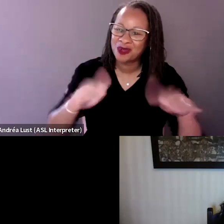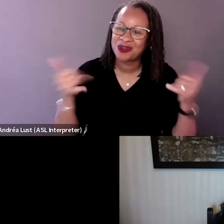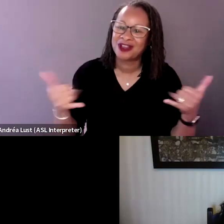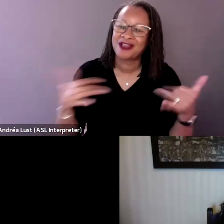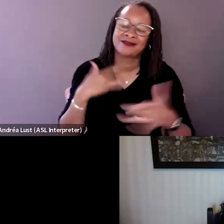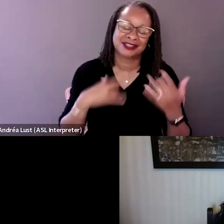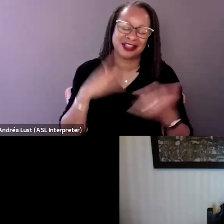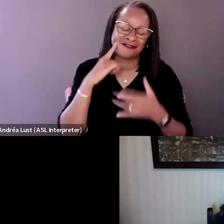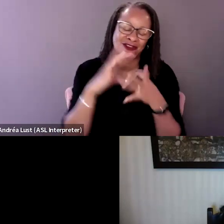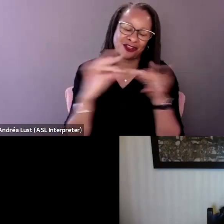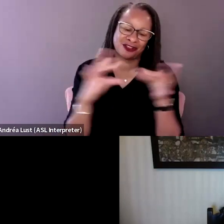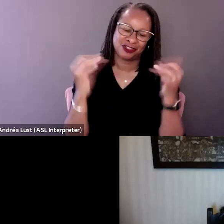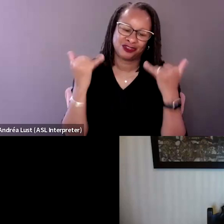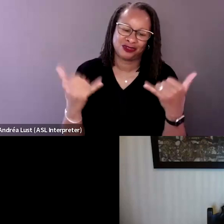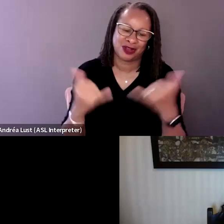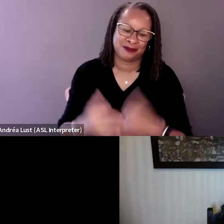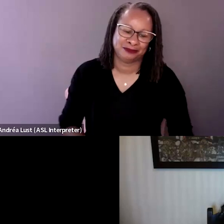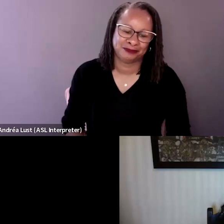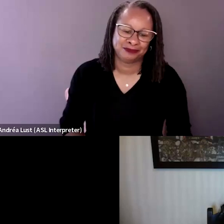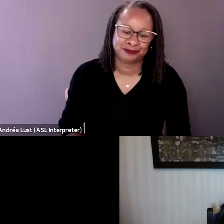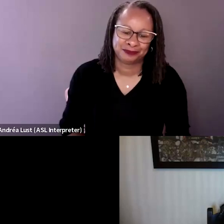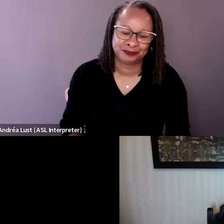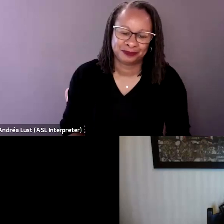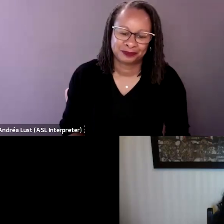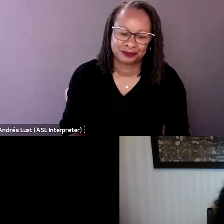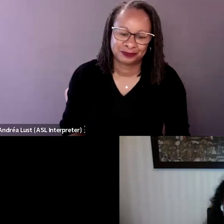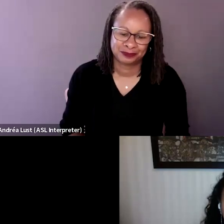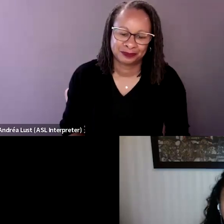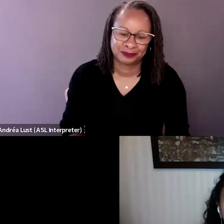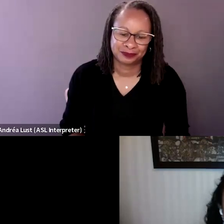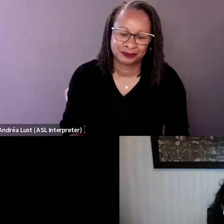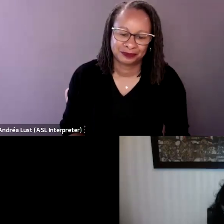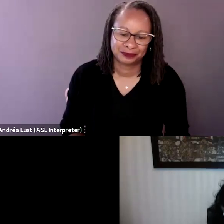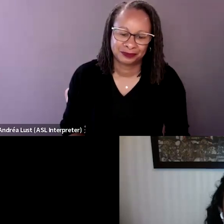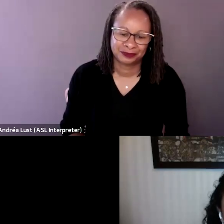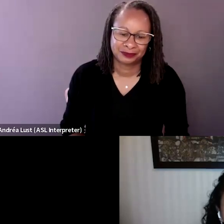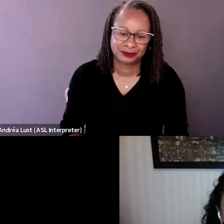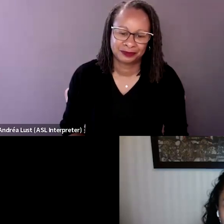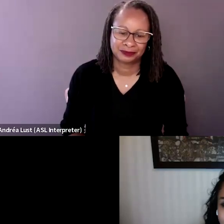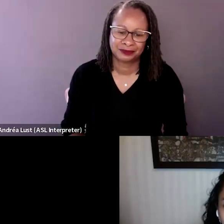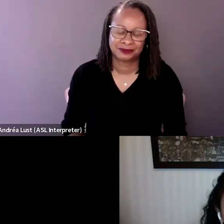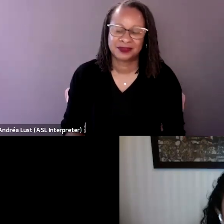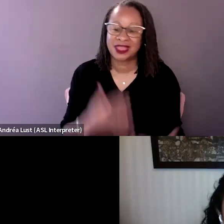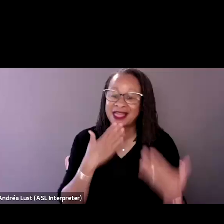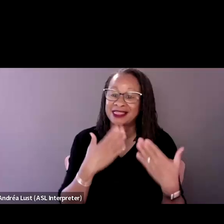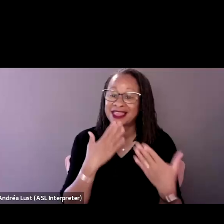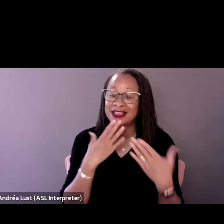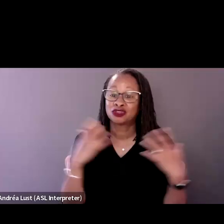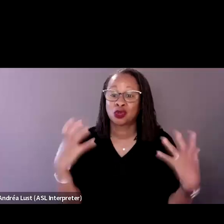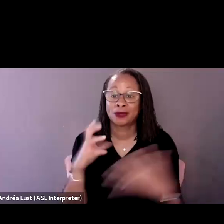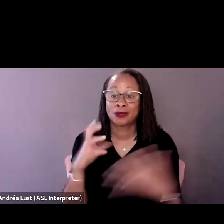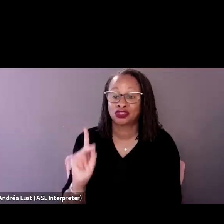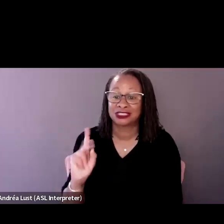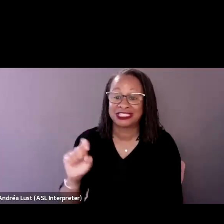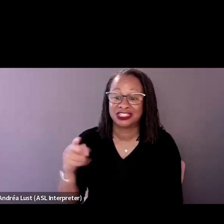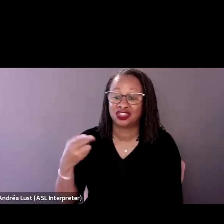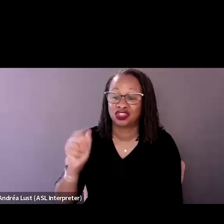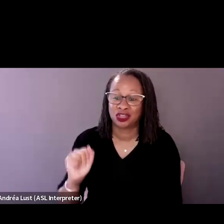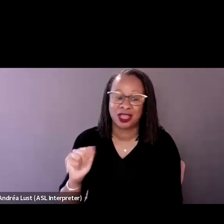we are so thrilled to have her leading this conversation today, and so thrilled and honored to have her as one of our Logan Elevate grantees.